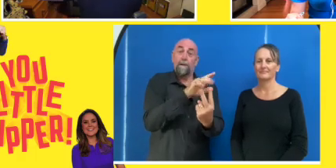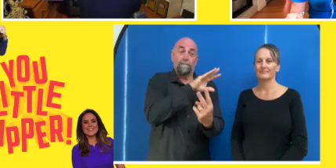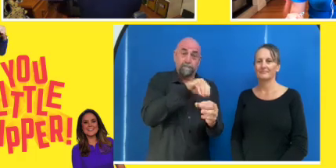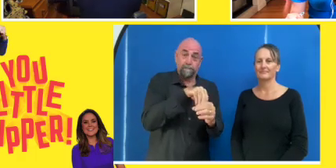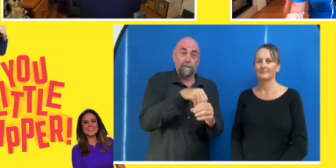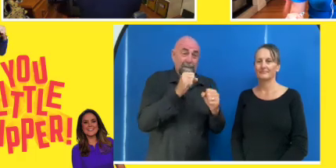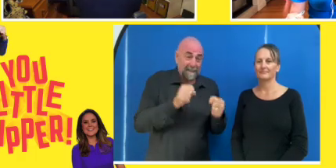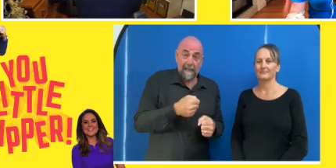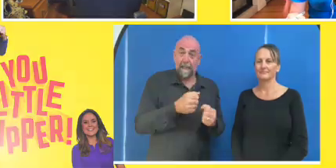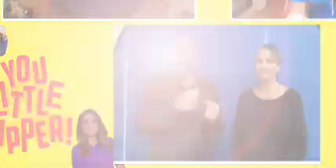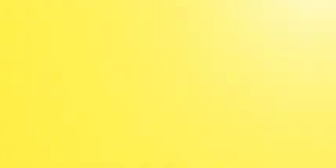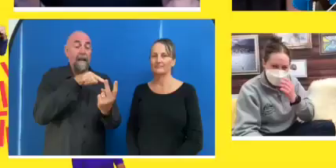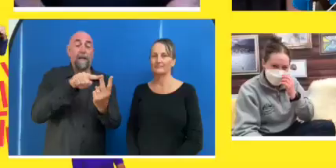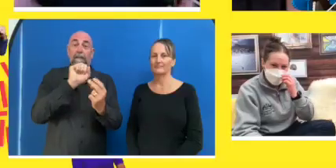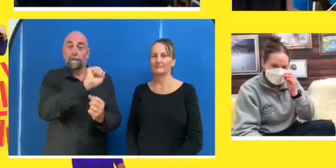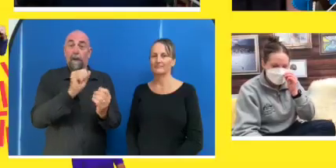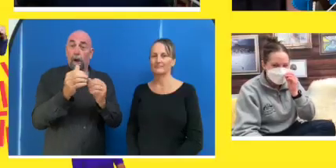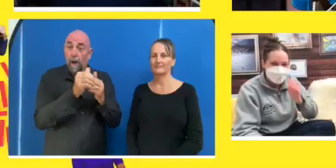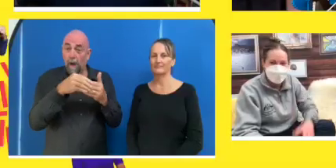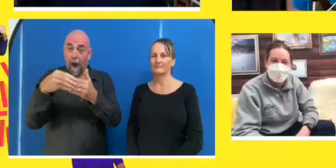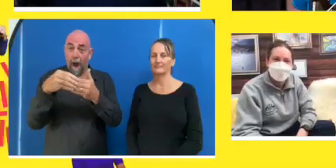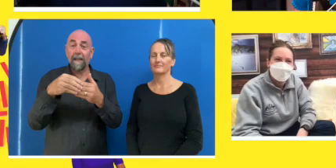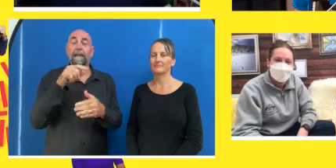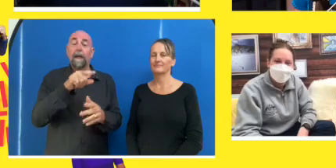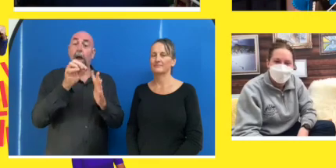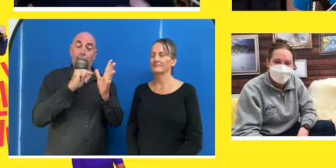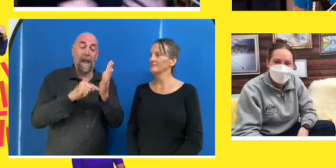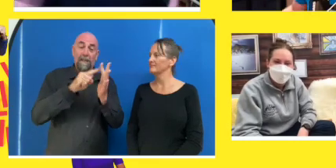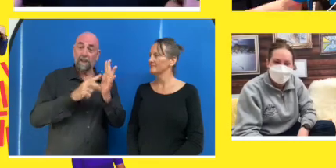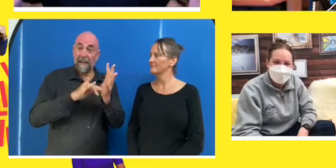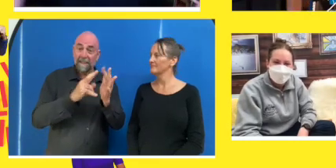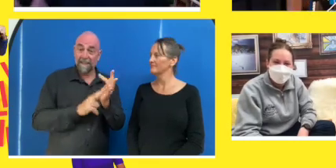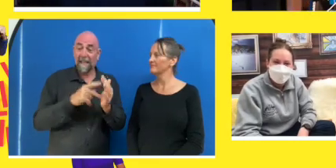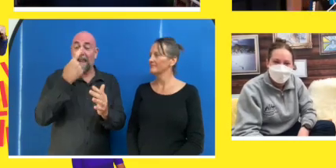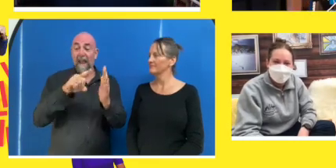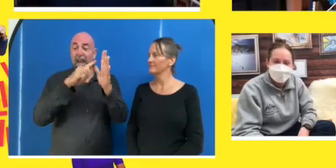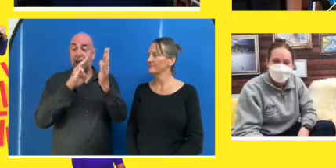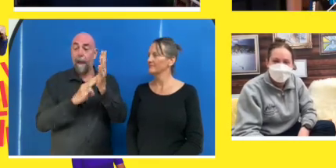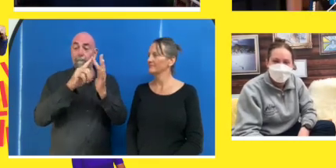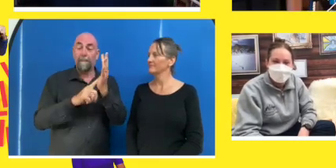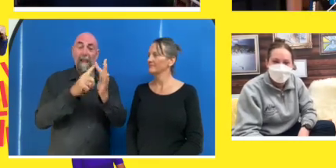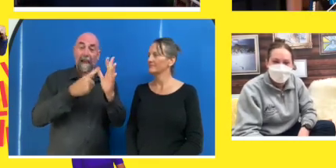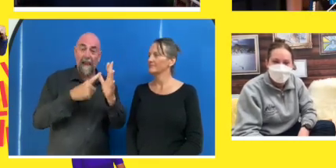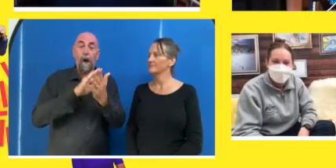the team, the dynamic duo, Pat Jensen, Amelia Hodgson. Welcome to You Little Ripper.